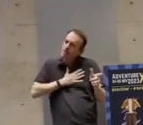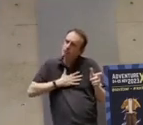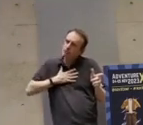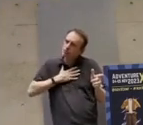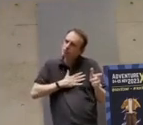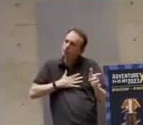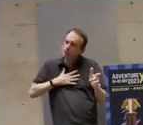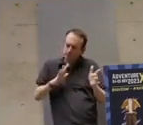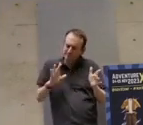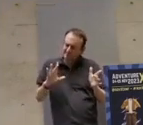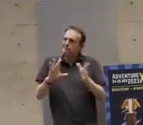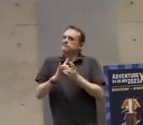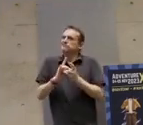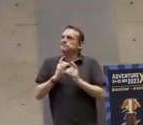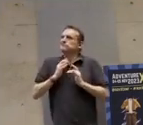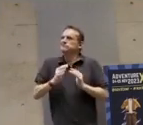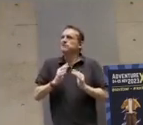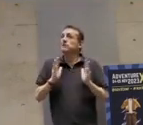resonance. So,